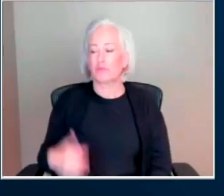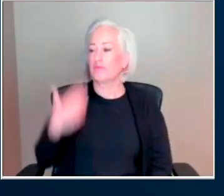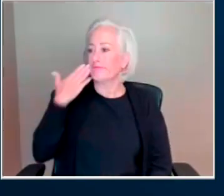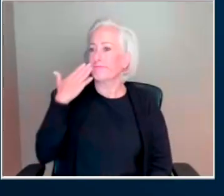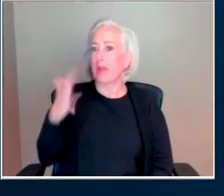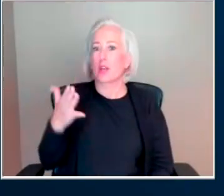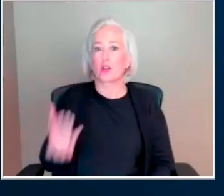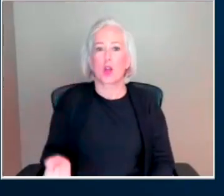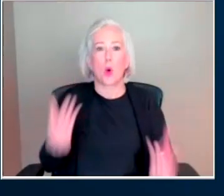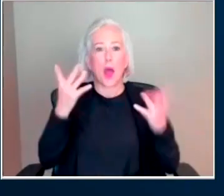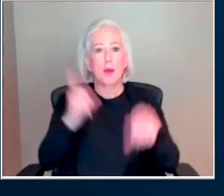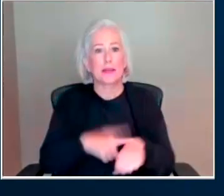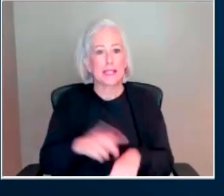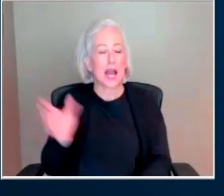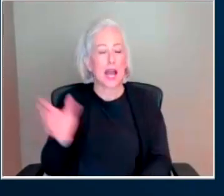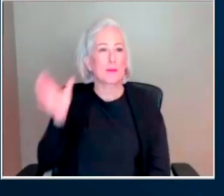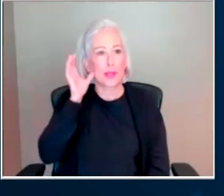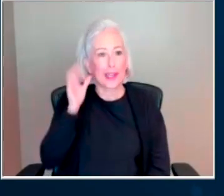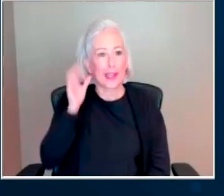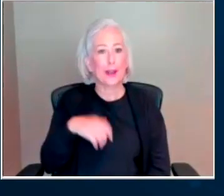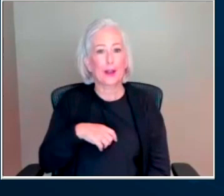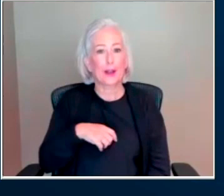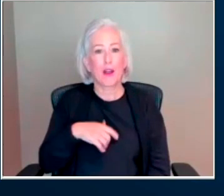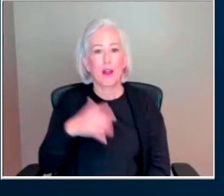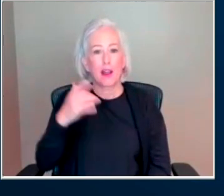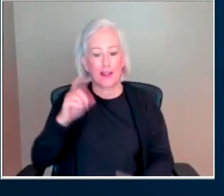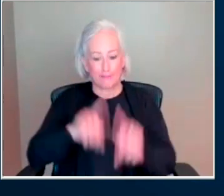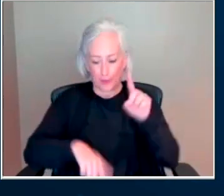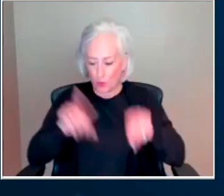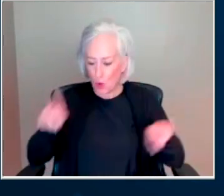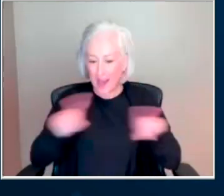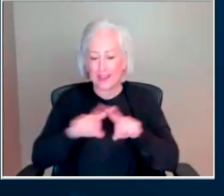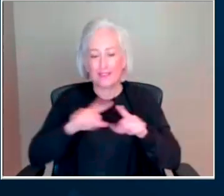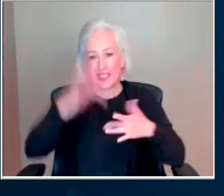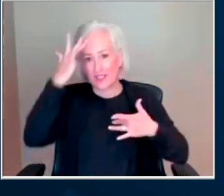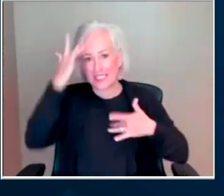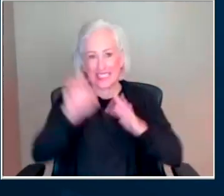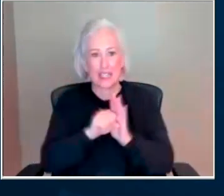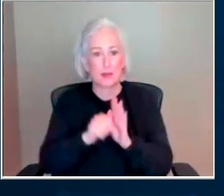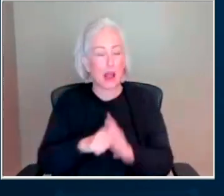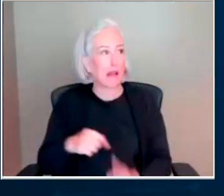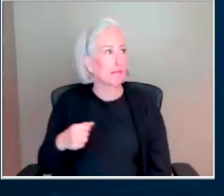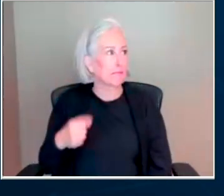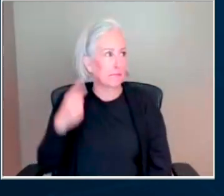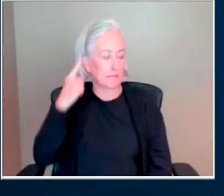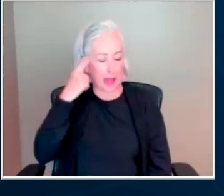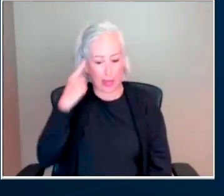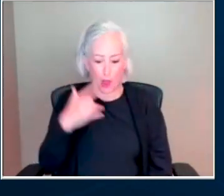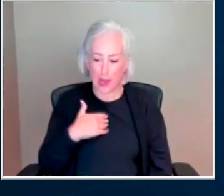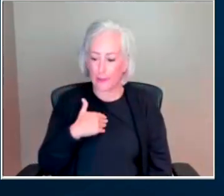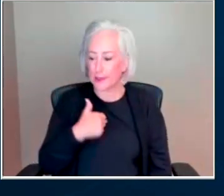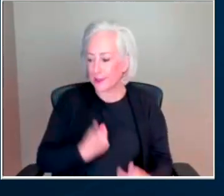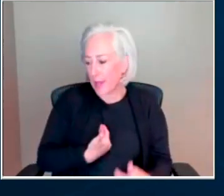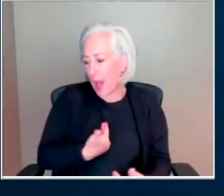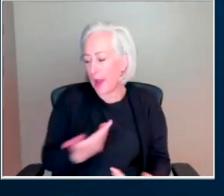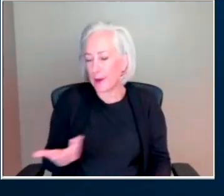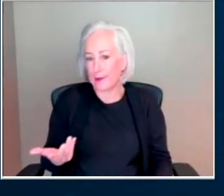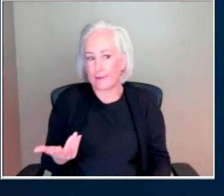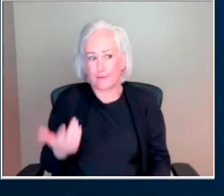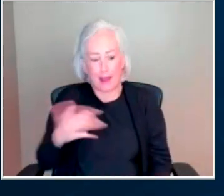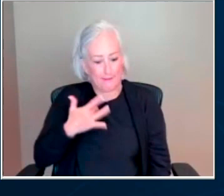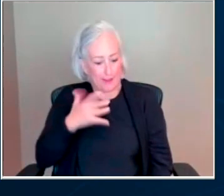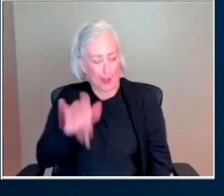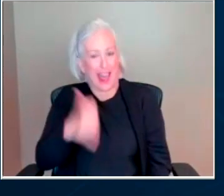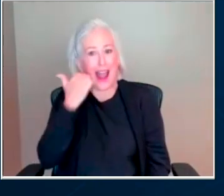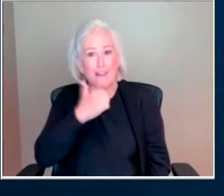program, some of the symptoms to all sorts of different ailments or diseases. I feel tired, I feel fatigued. I'm like, I feel that every day. So, how